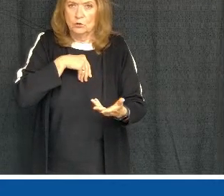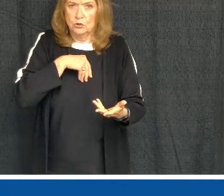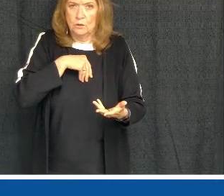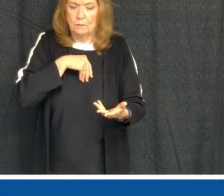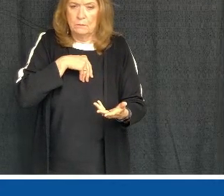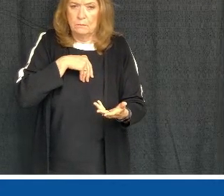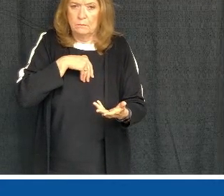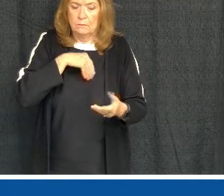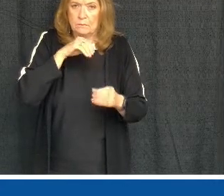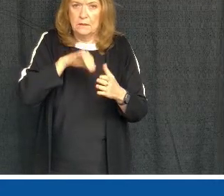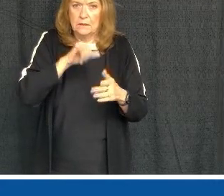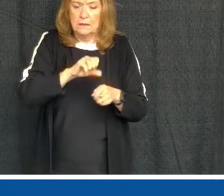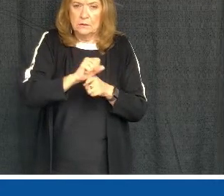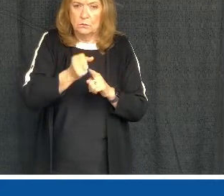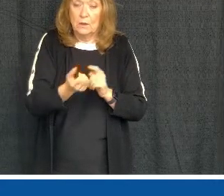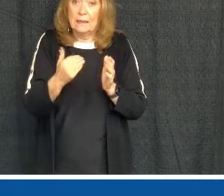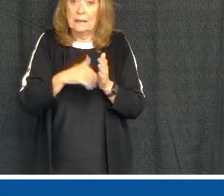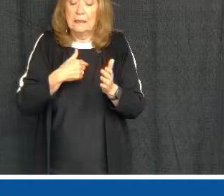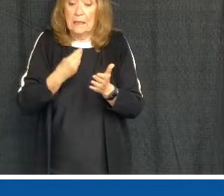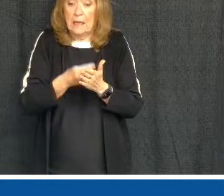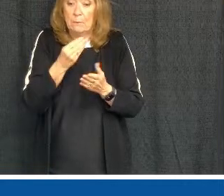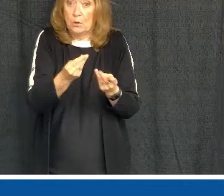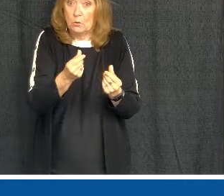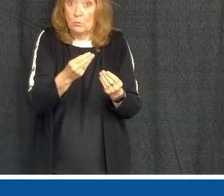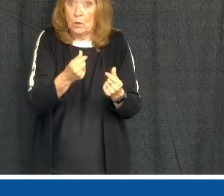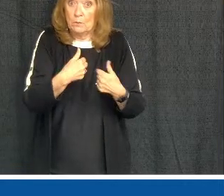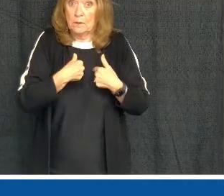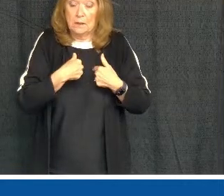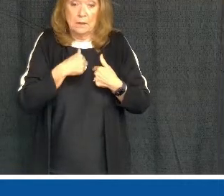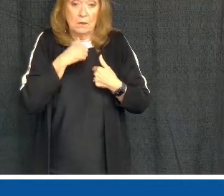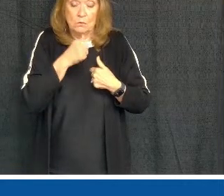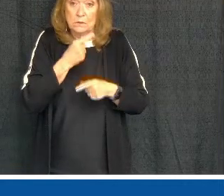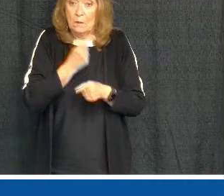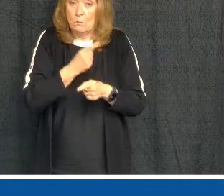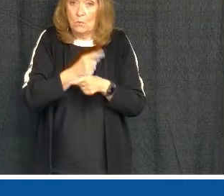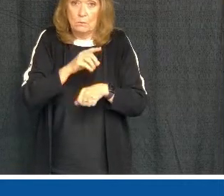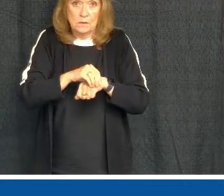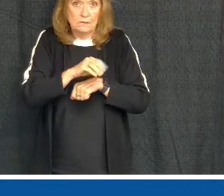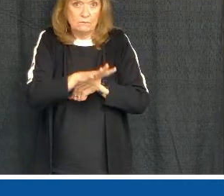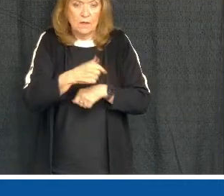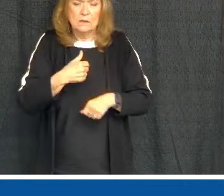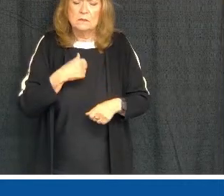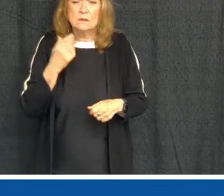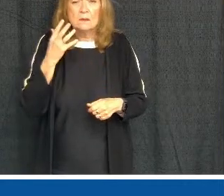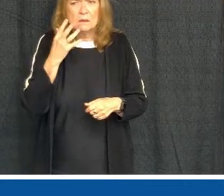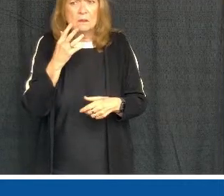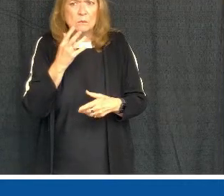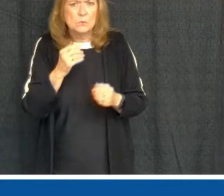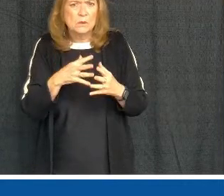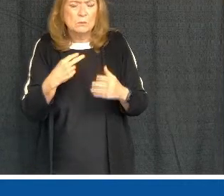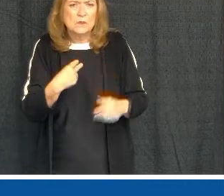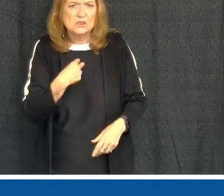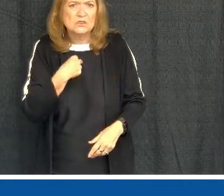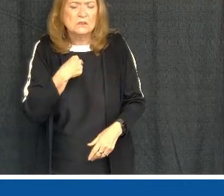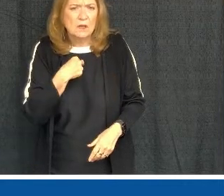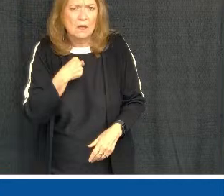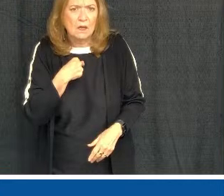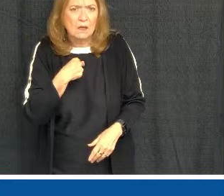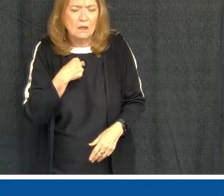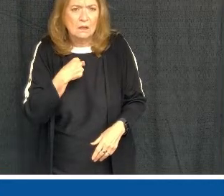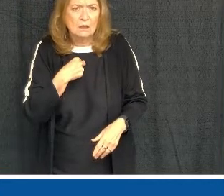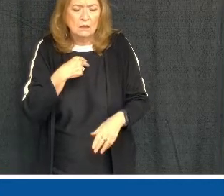any situation. Again, I bought a property that I was not properly advised on. I'm pretty much stuck sitting on